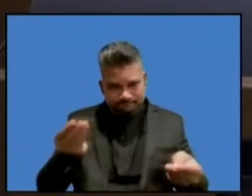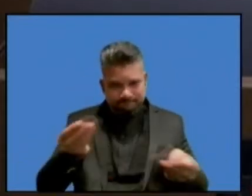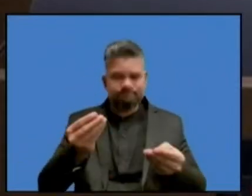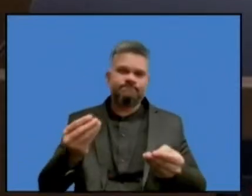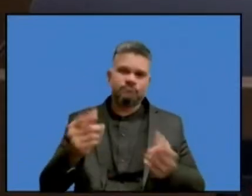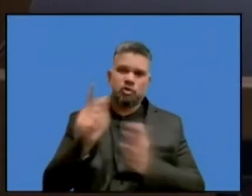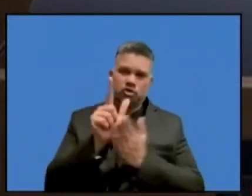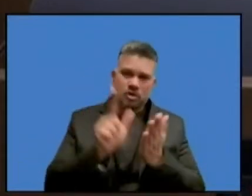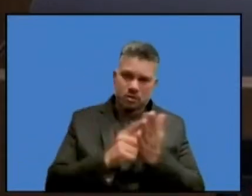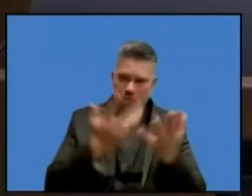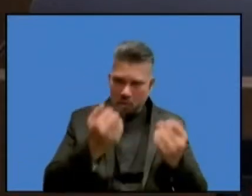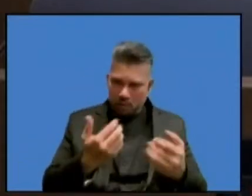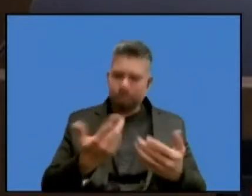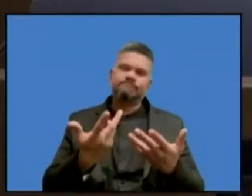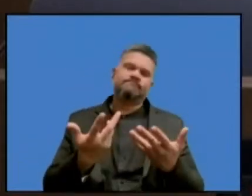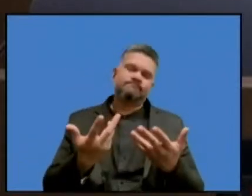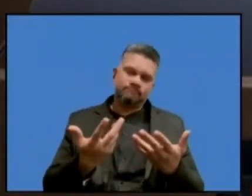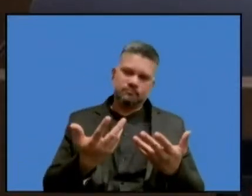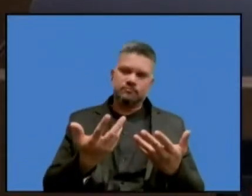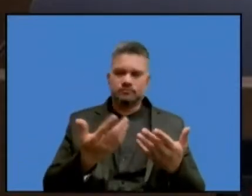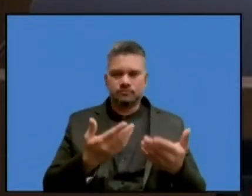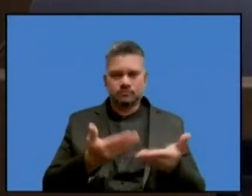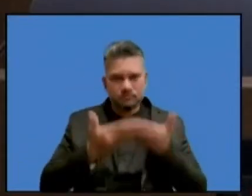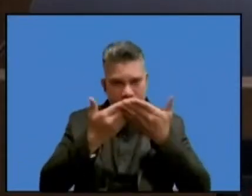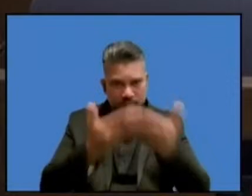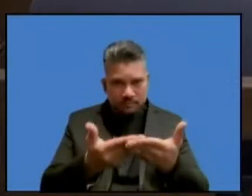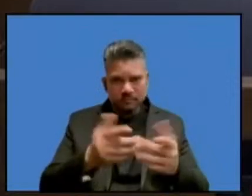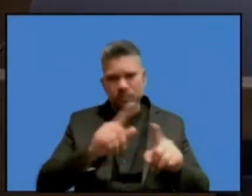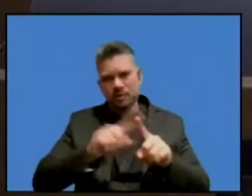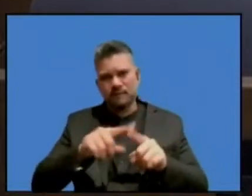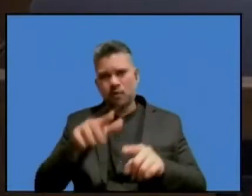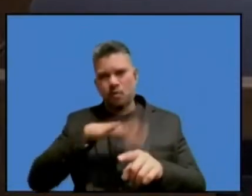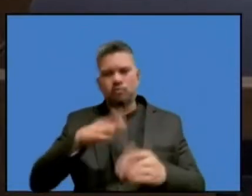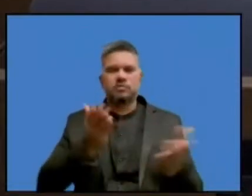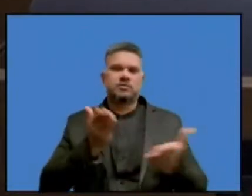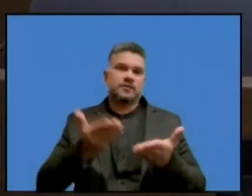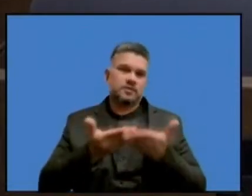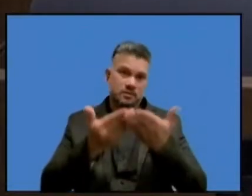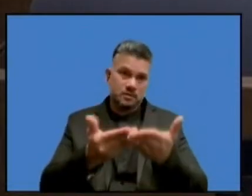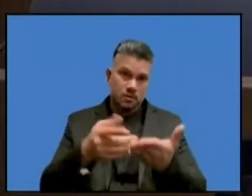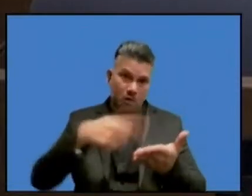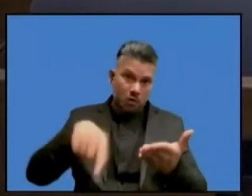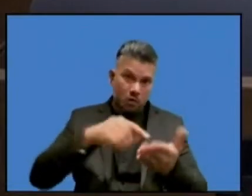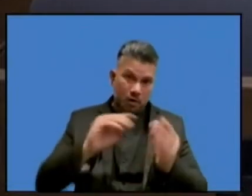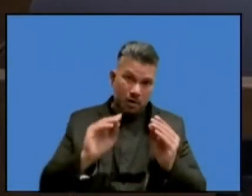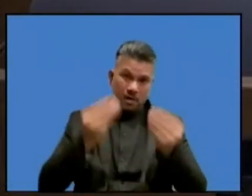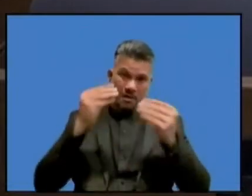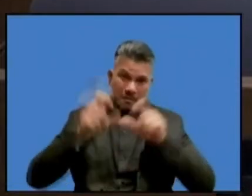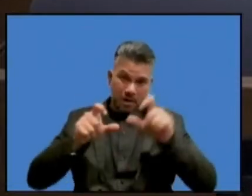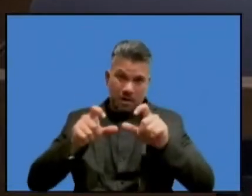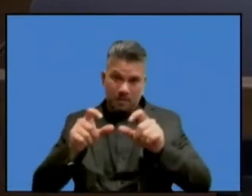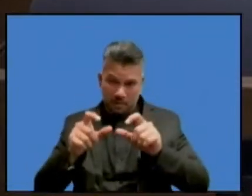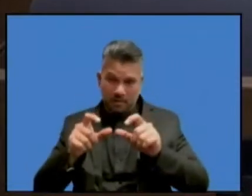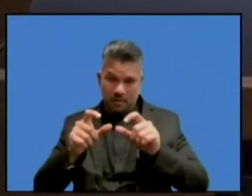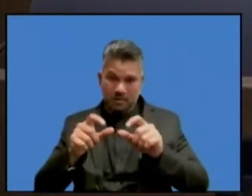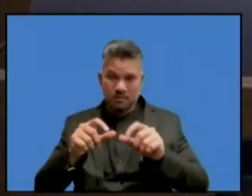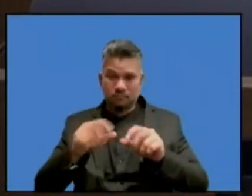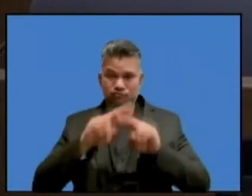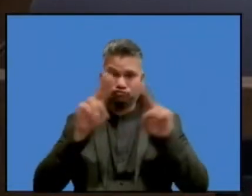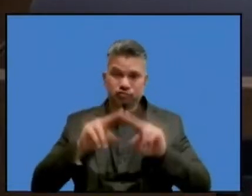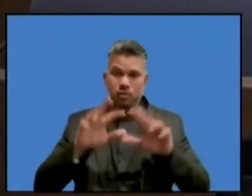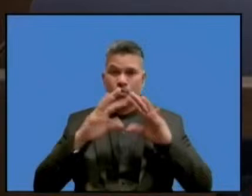immigration advice. These recommendations are vital steps to support young people who journey abroad in search of better educational and